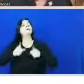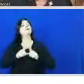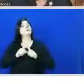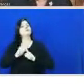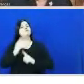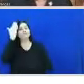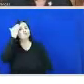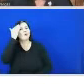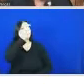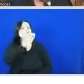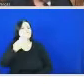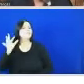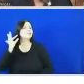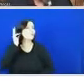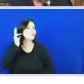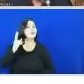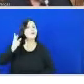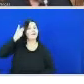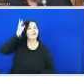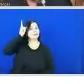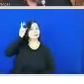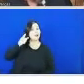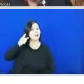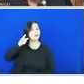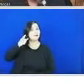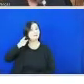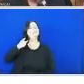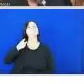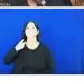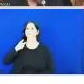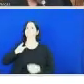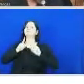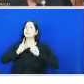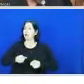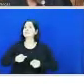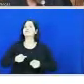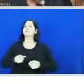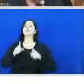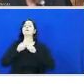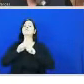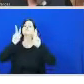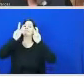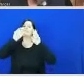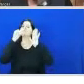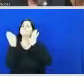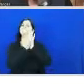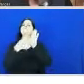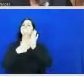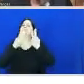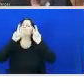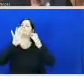el marco de esta pandemia, rescatar nuevamente prácticas de